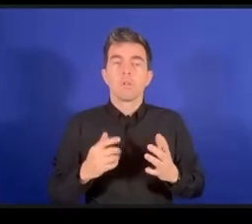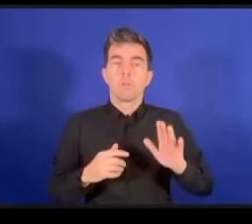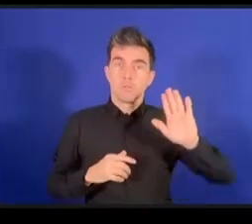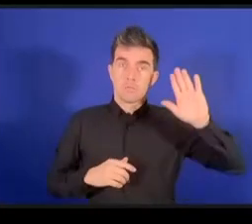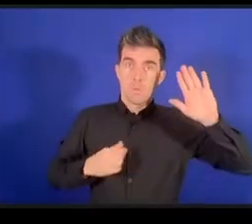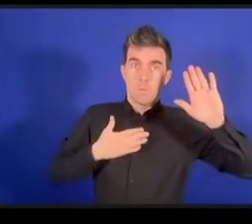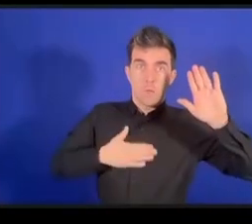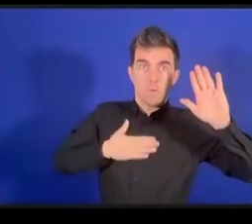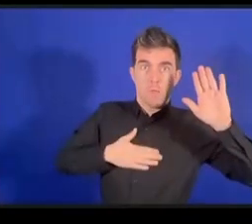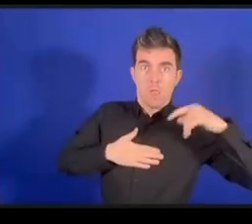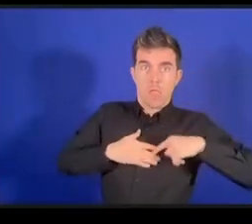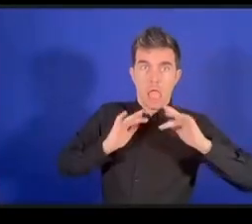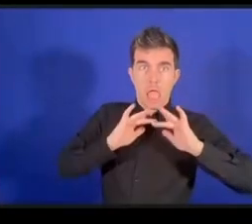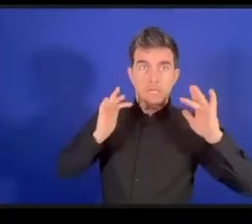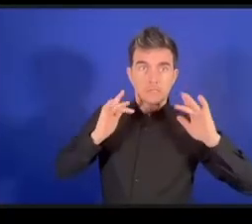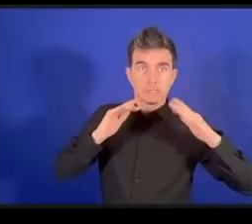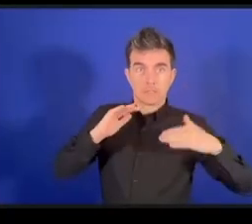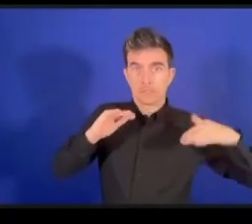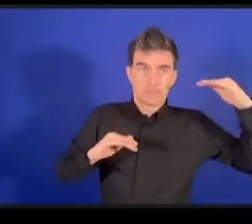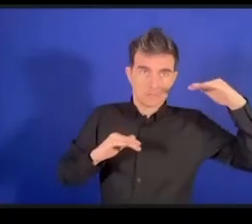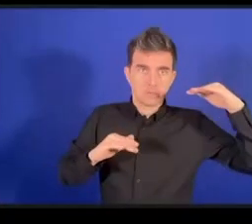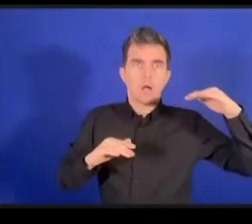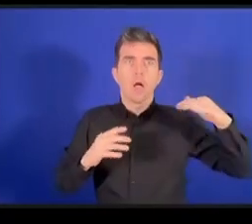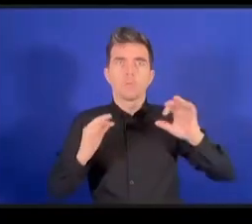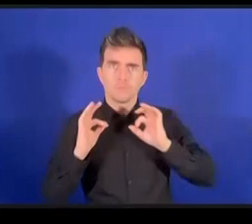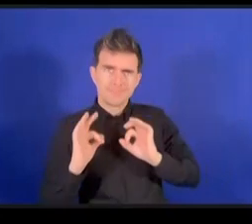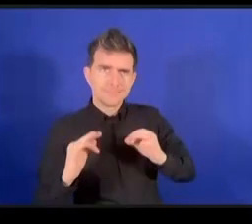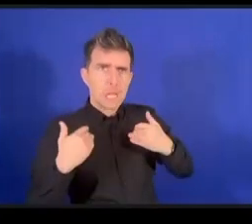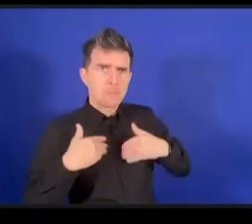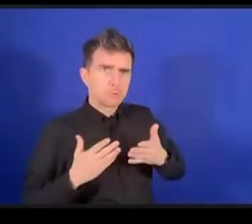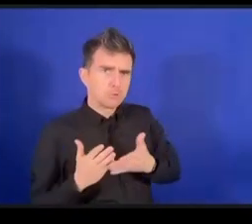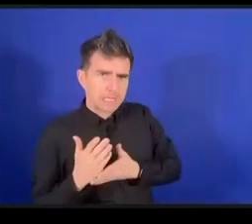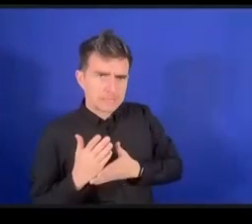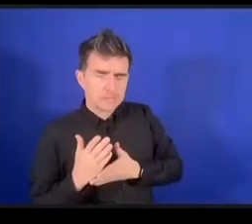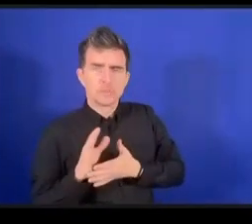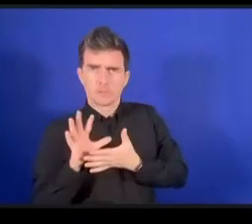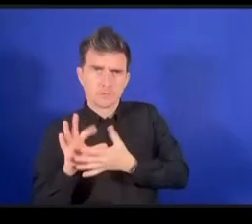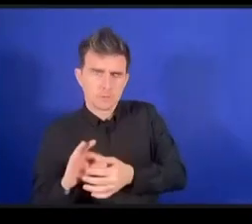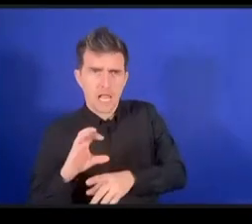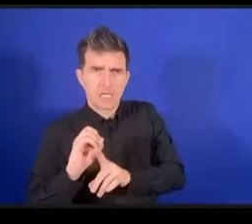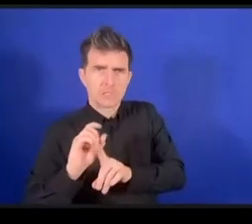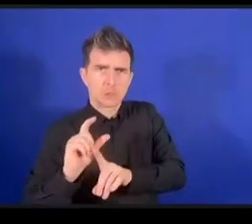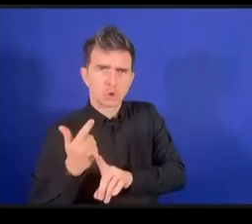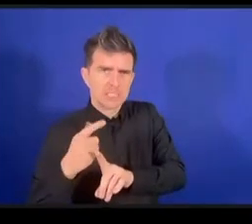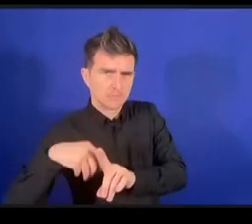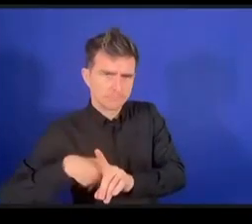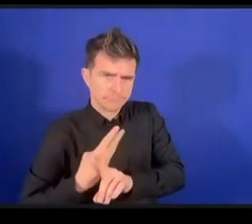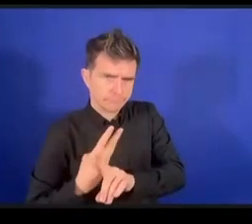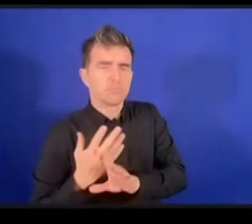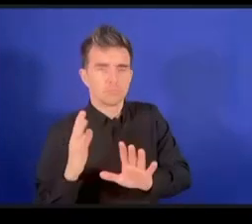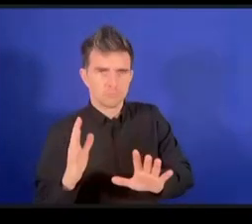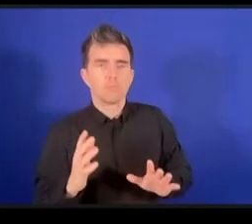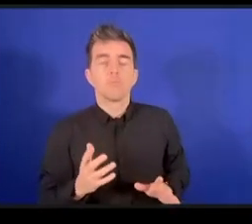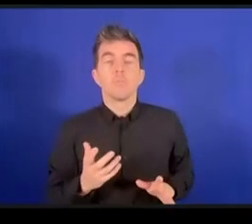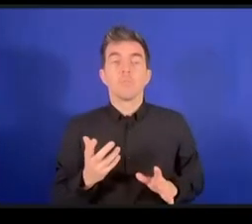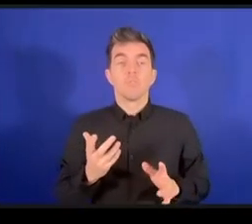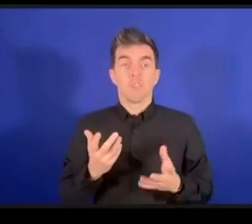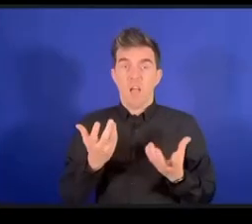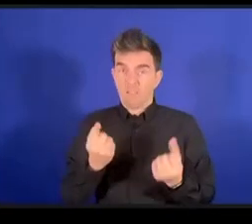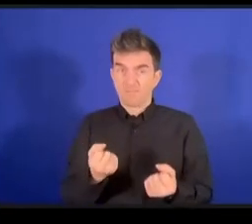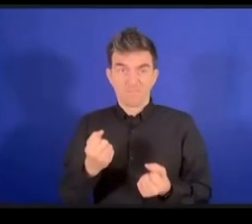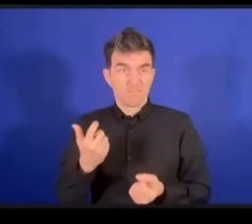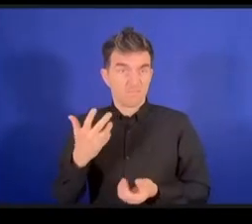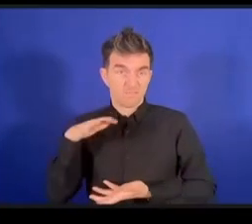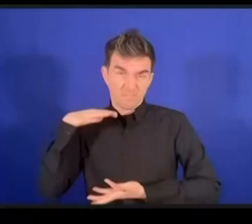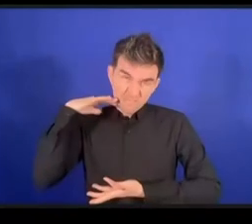understanding of what that gap is, what are we missing out on, I don't know, what is the contour of the space that we need to fill